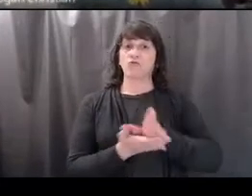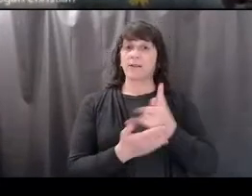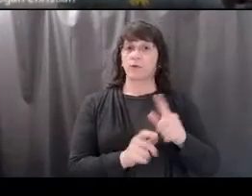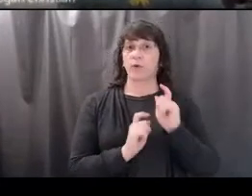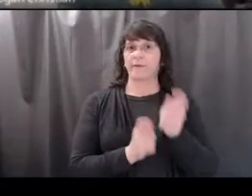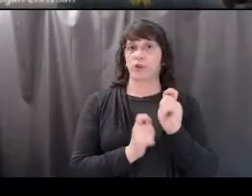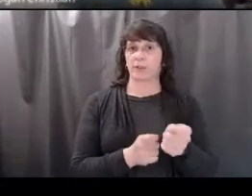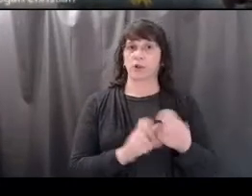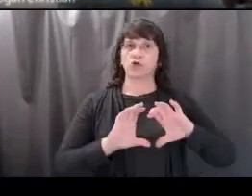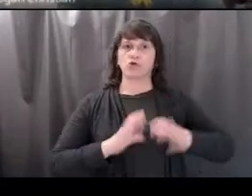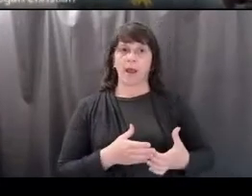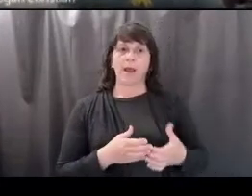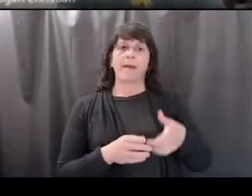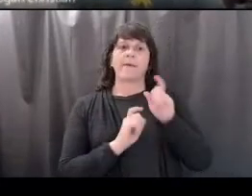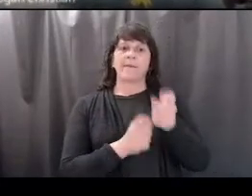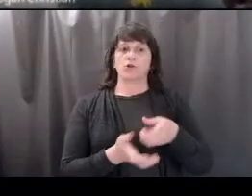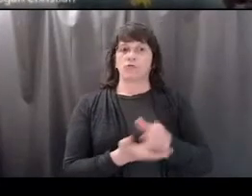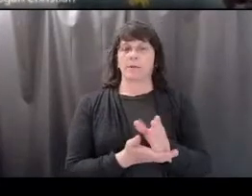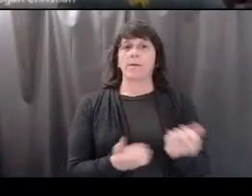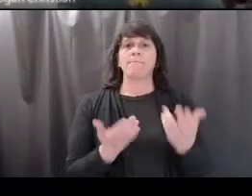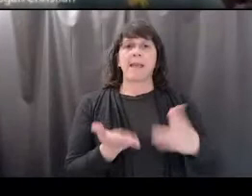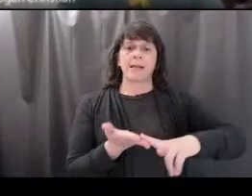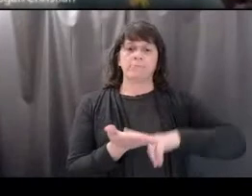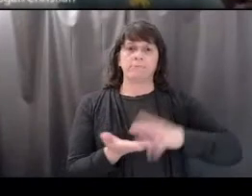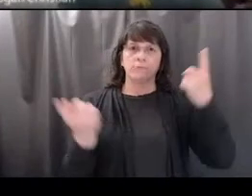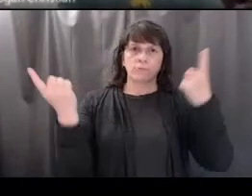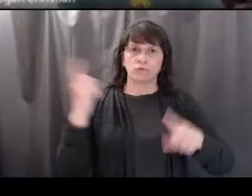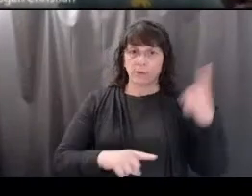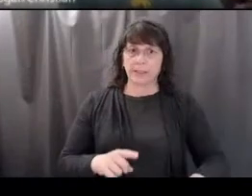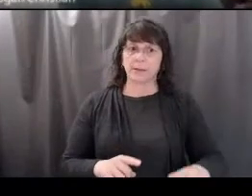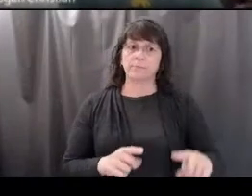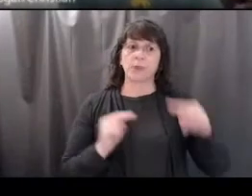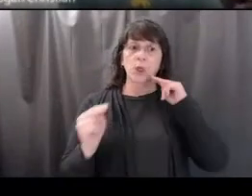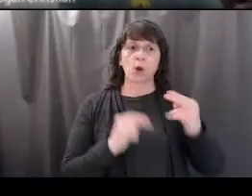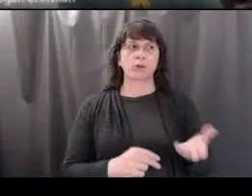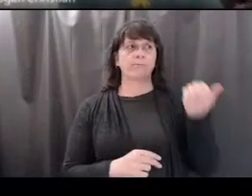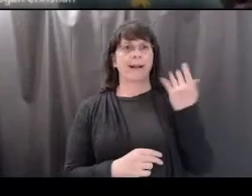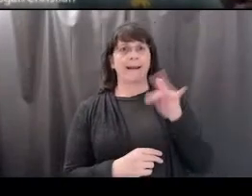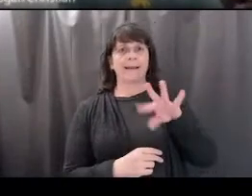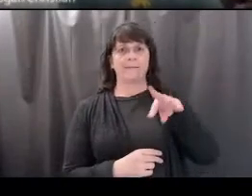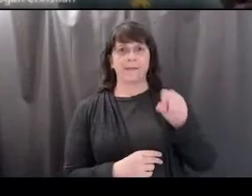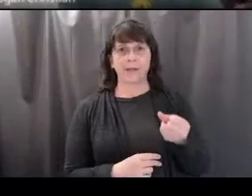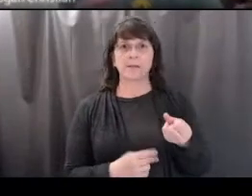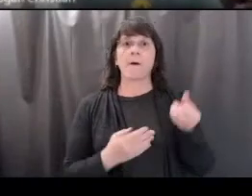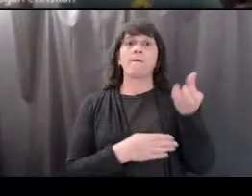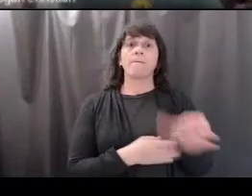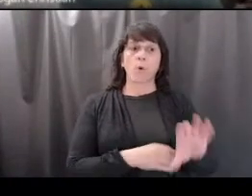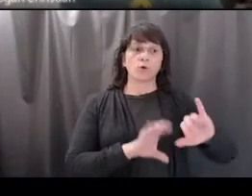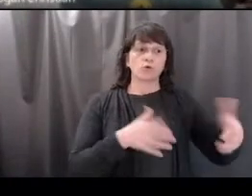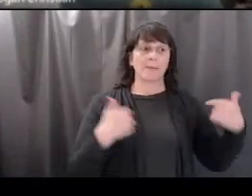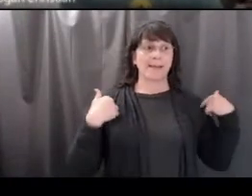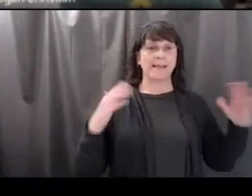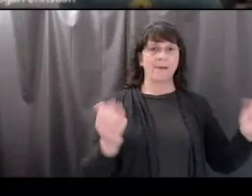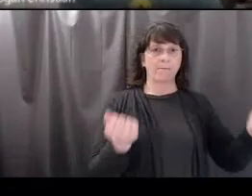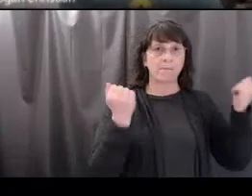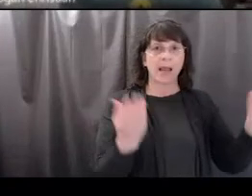fishing rights. So there were many treaties negotiated in the 1850s that forced the tribes of the Columbia River Basin to give up